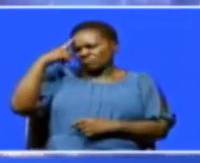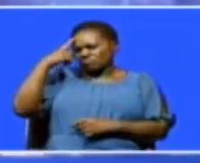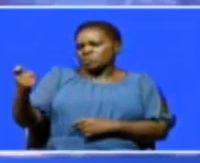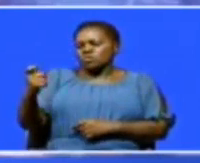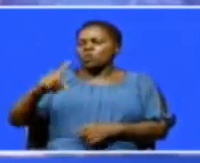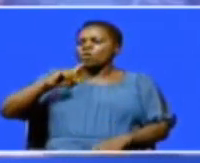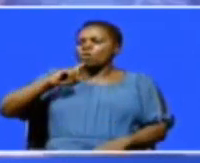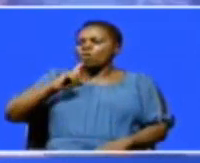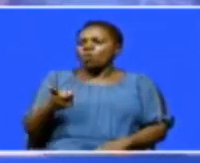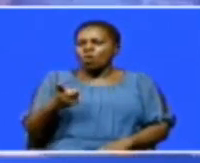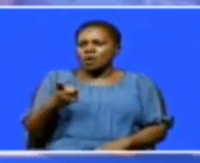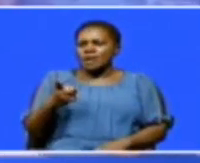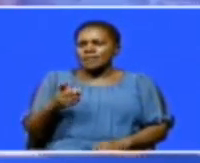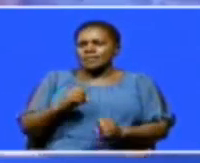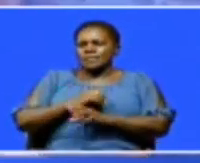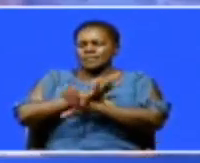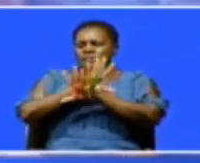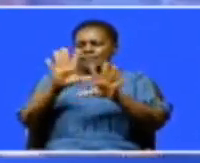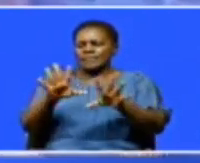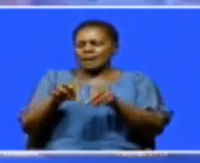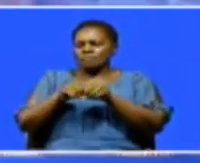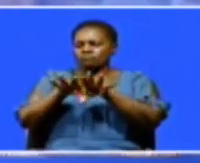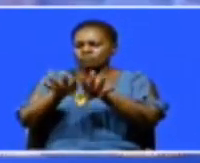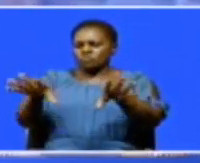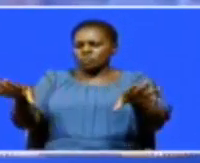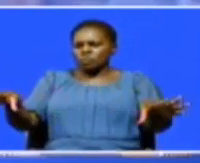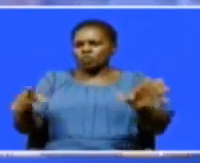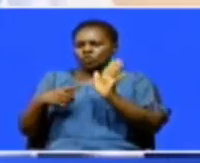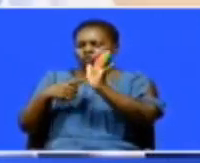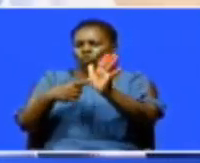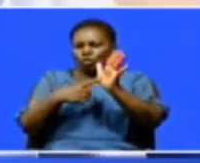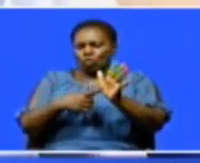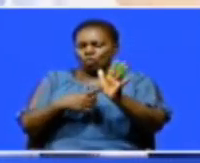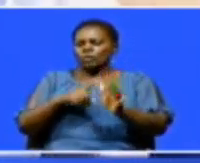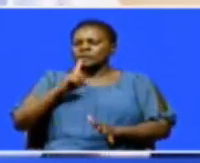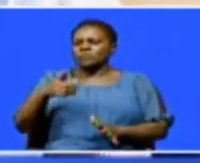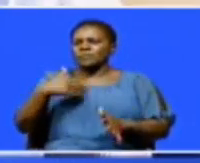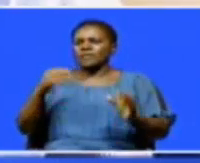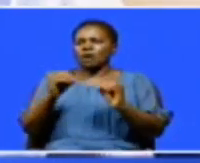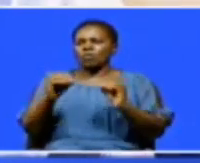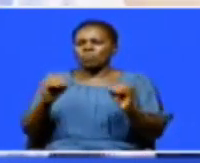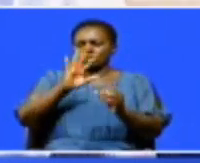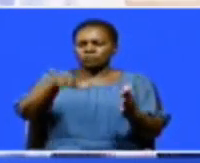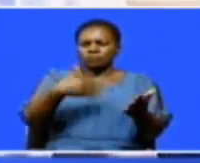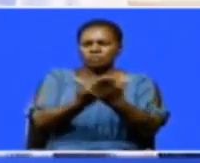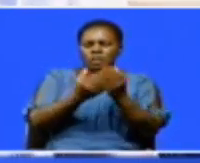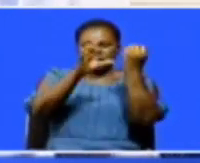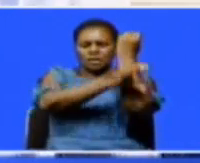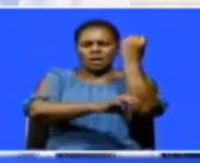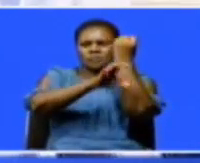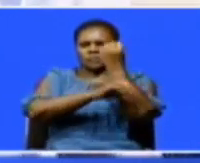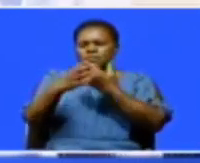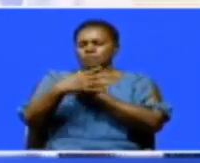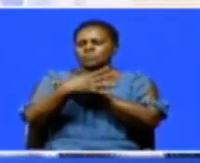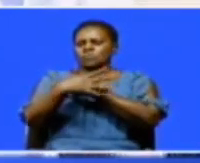this and in a pure and contaminated show of indiscipline, arrived in the country from Germany on